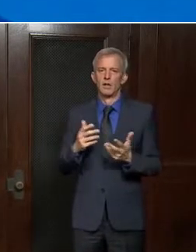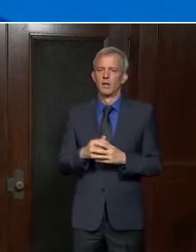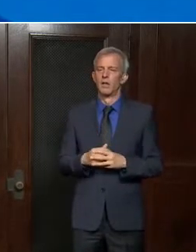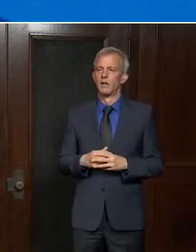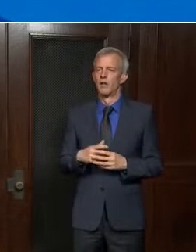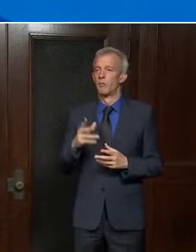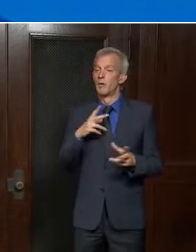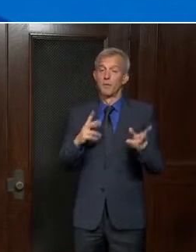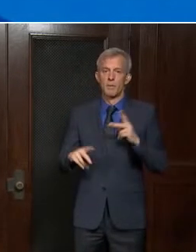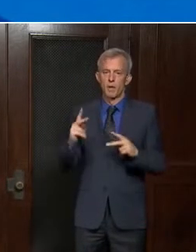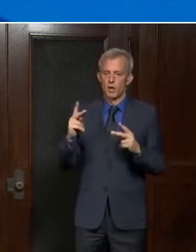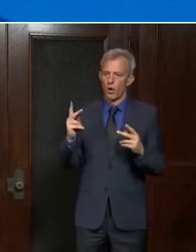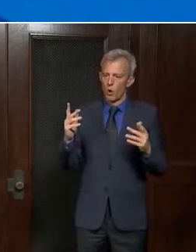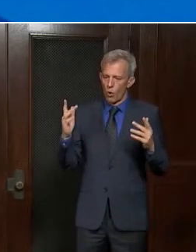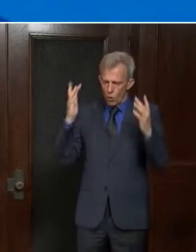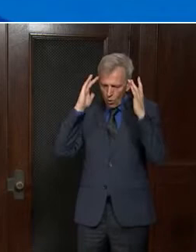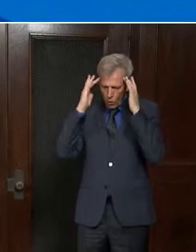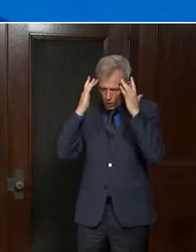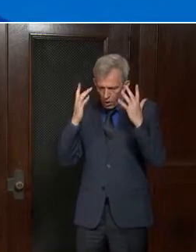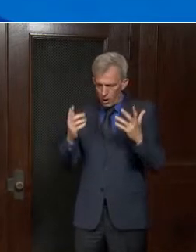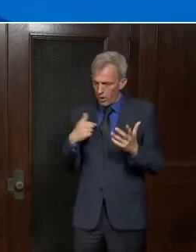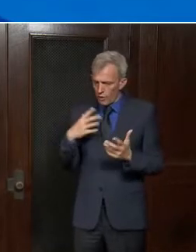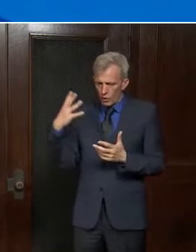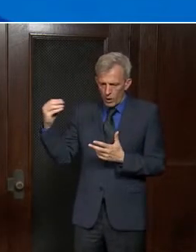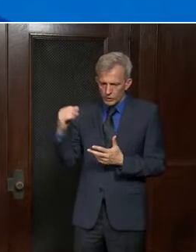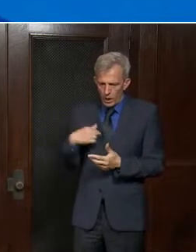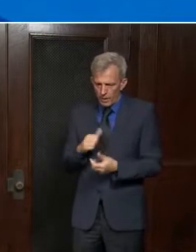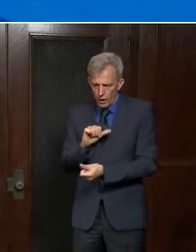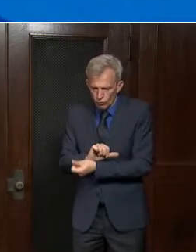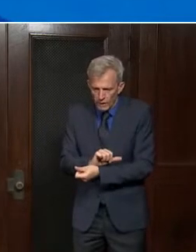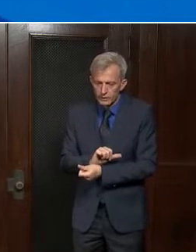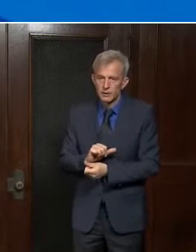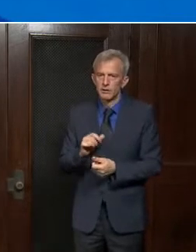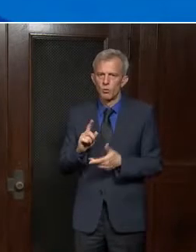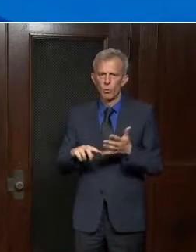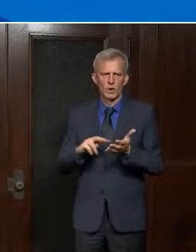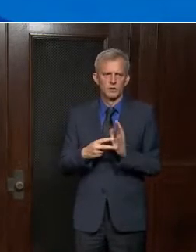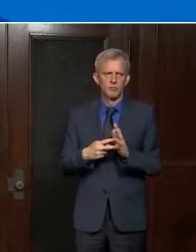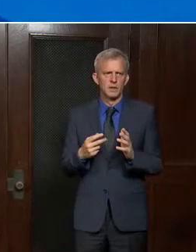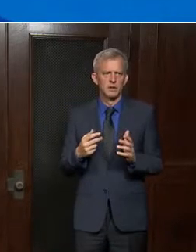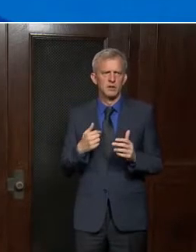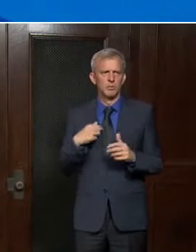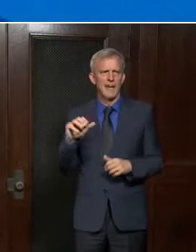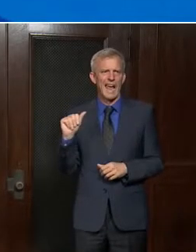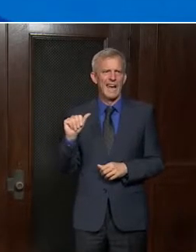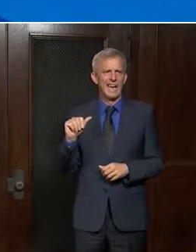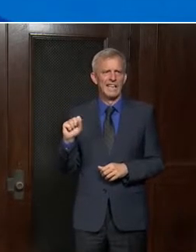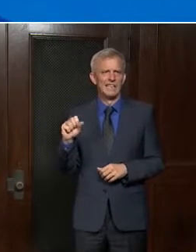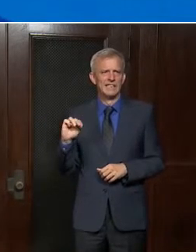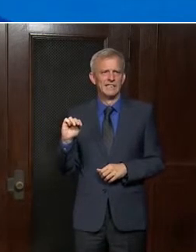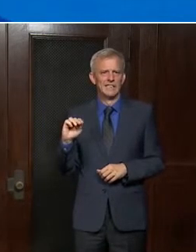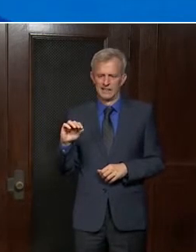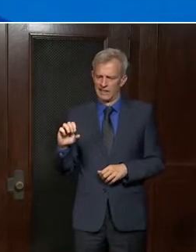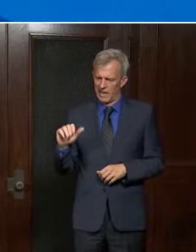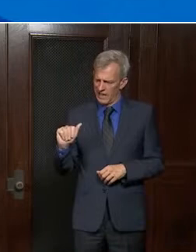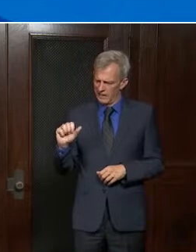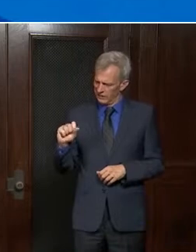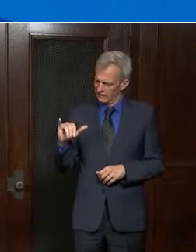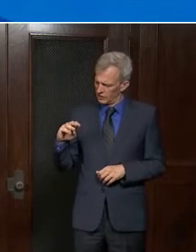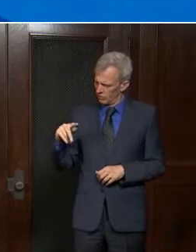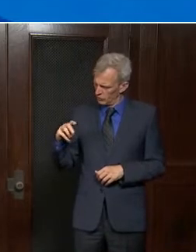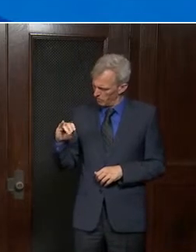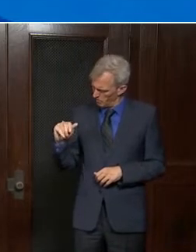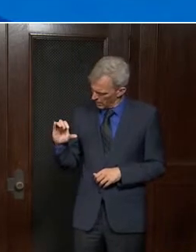but folks are worried they'll be arrested for going outside, confusion what it means to be asymptomatic. So we're launching another page tonight that